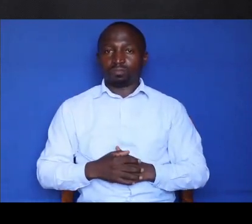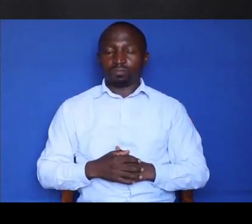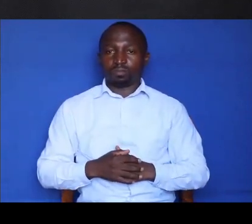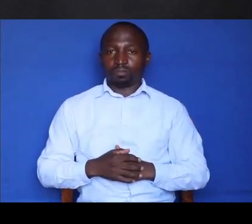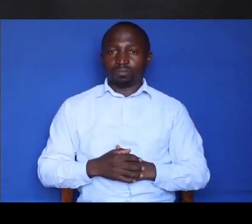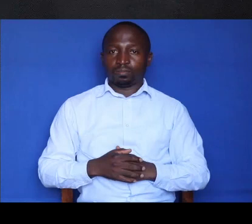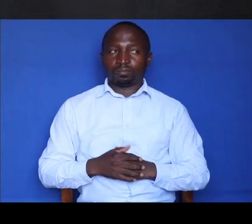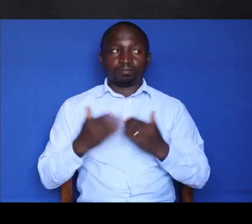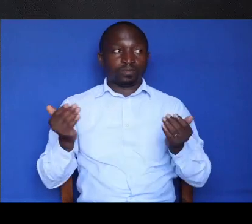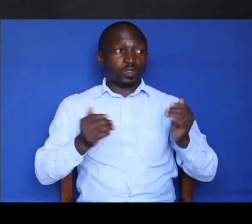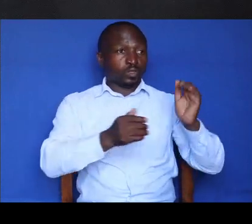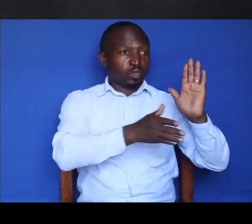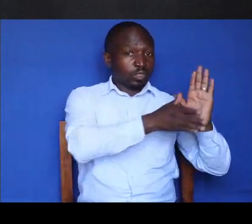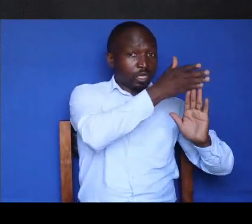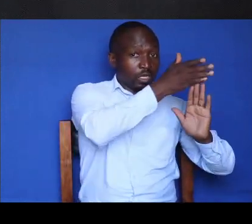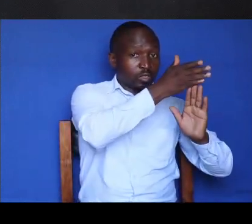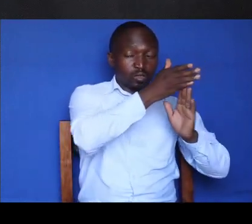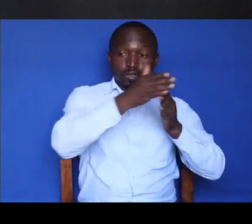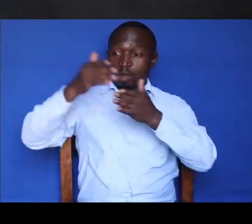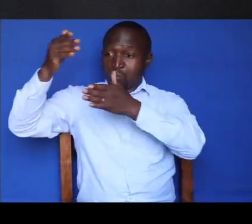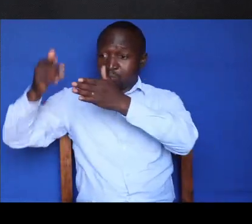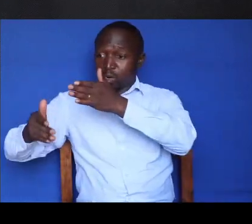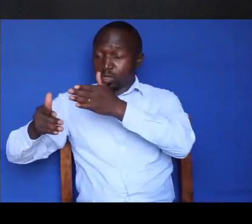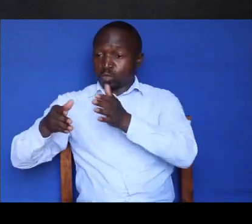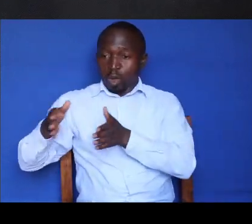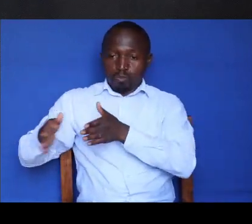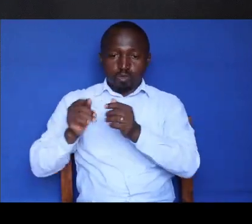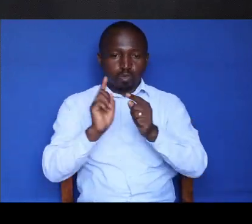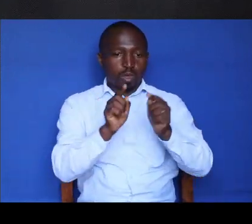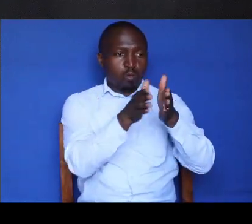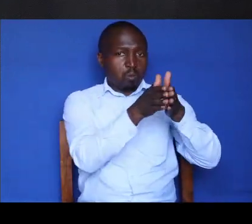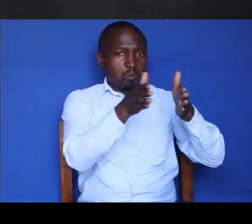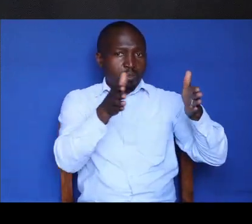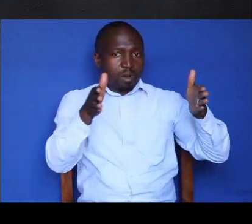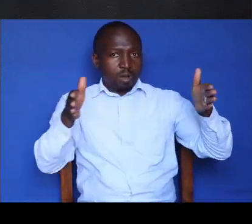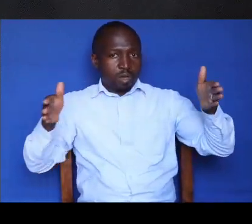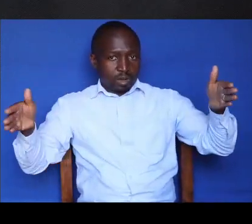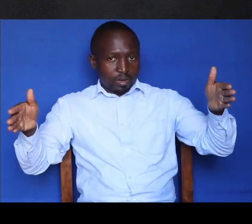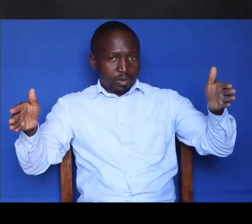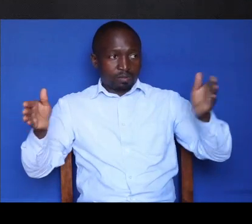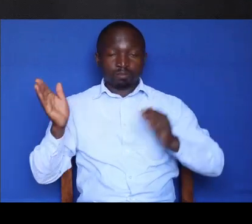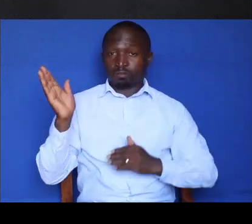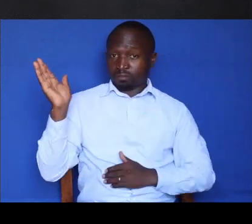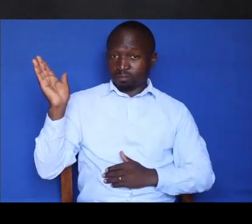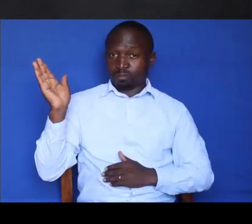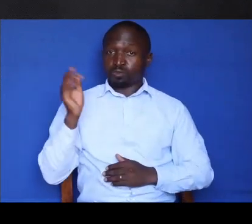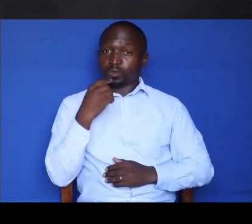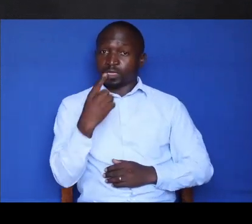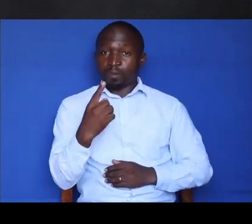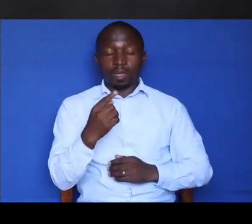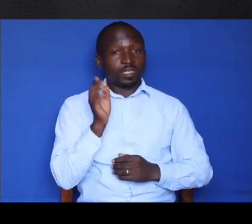So from the source to the mounds, there is considerable length. The length of the river is what we used to